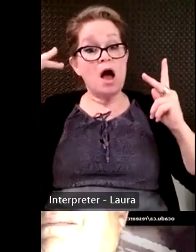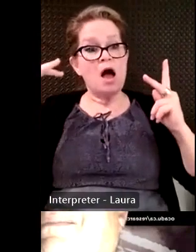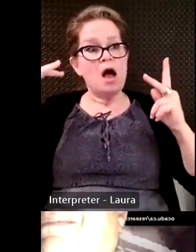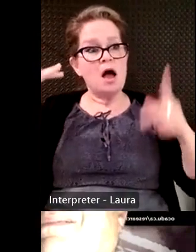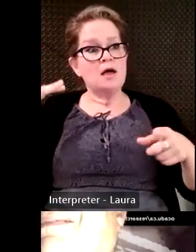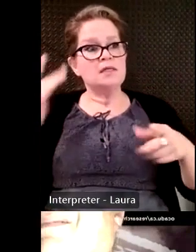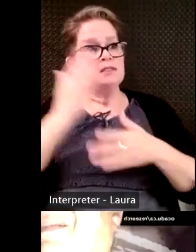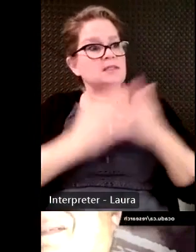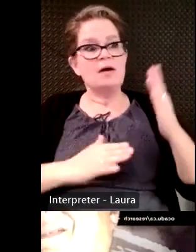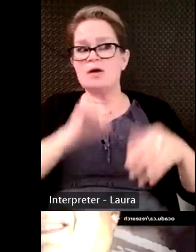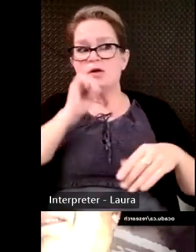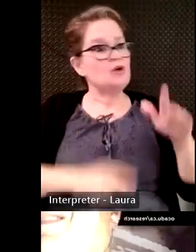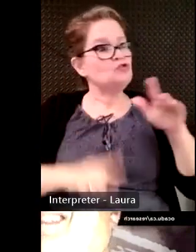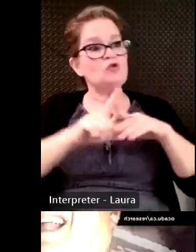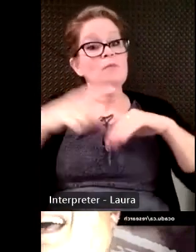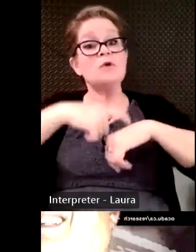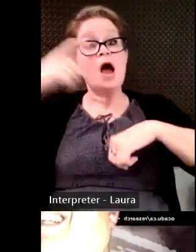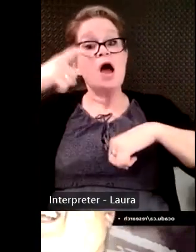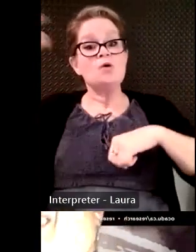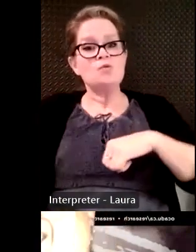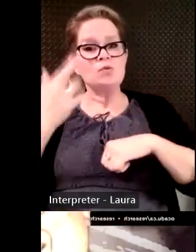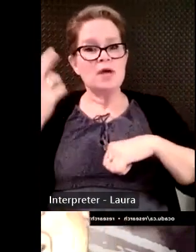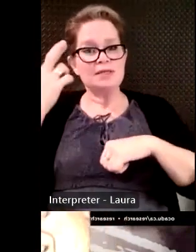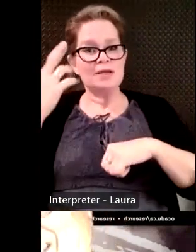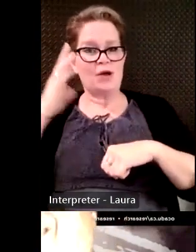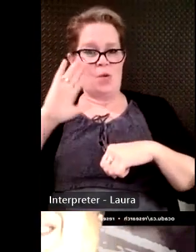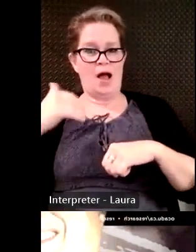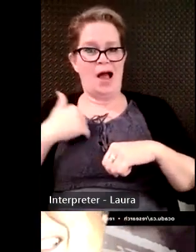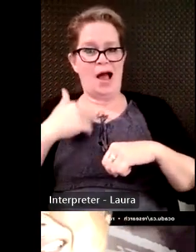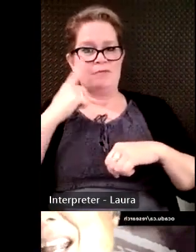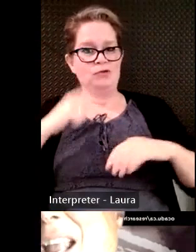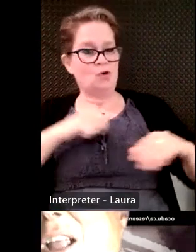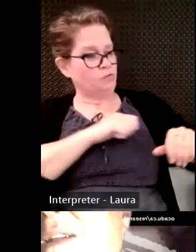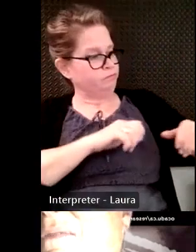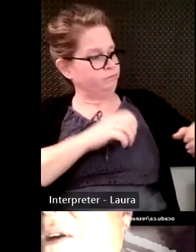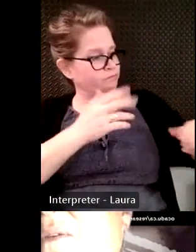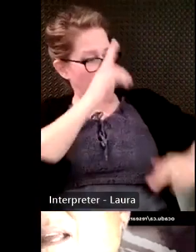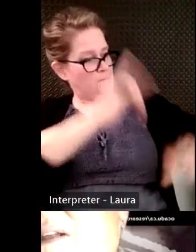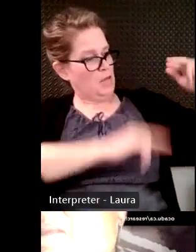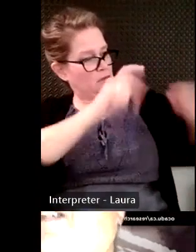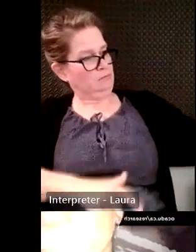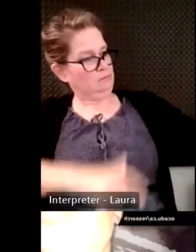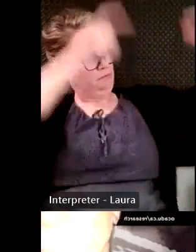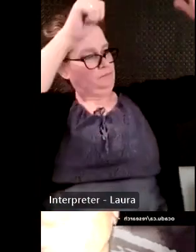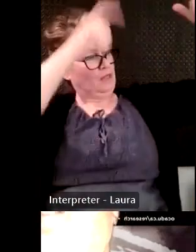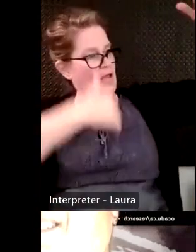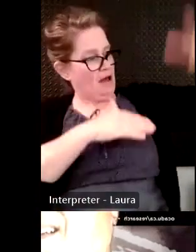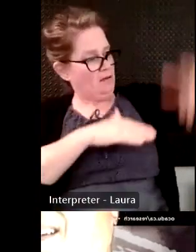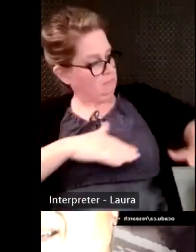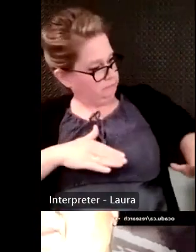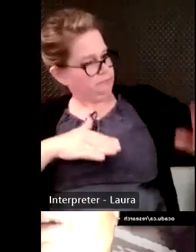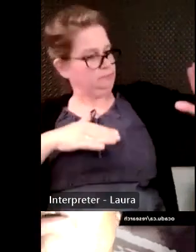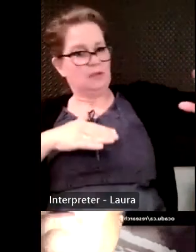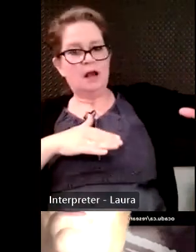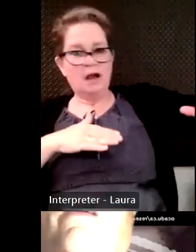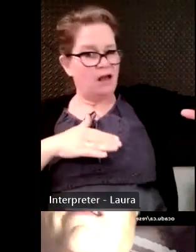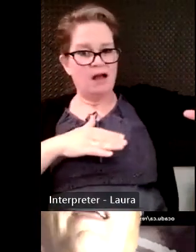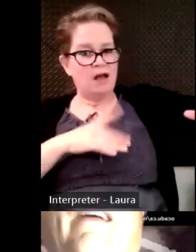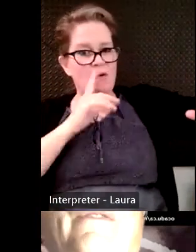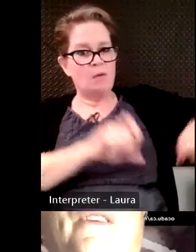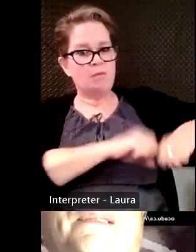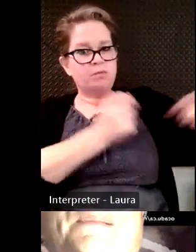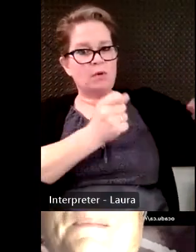building." Roman's laughing. You know this. We won't meet our benchmarks on time